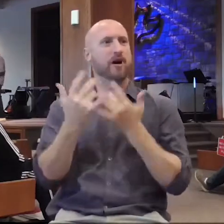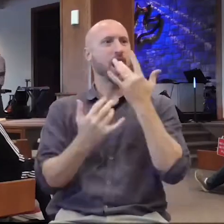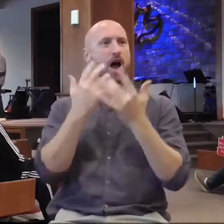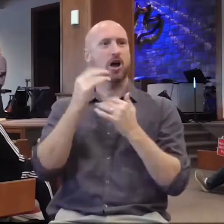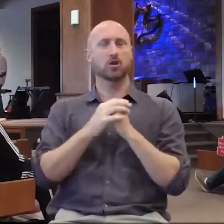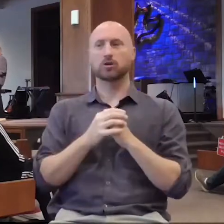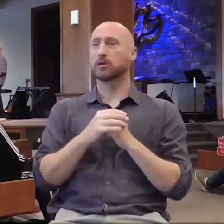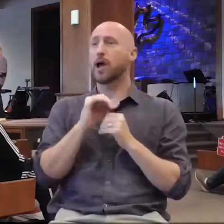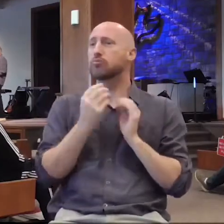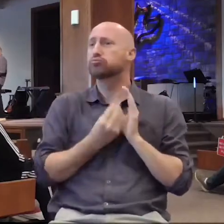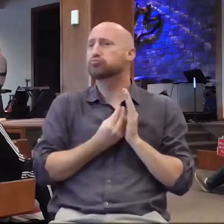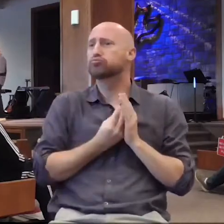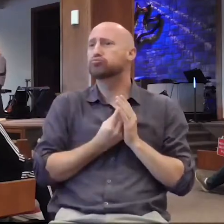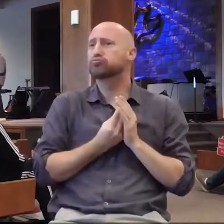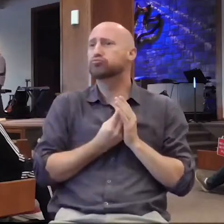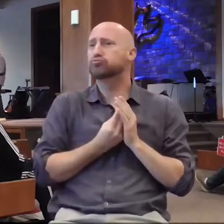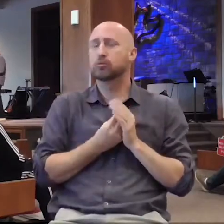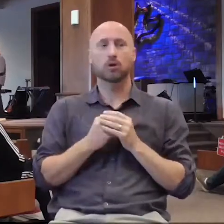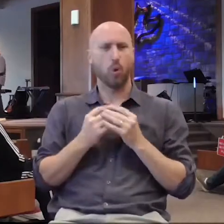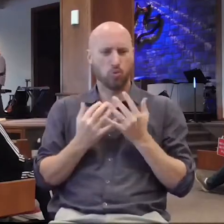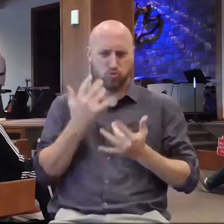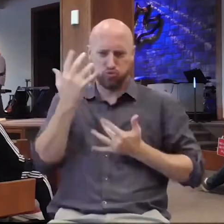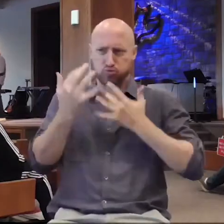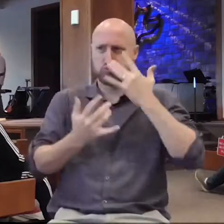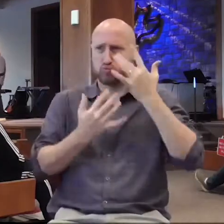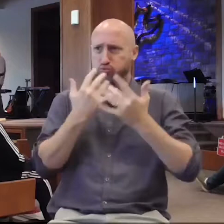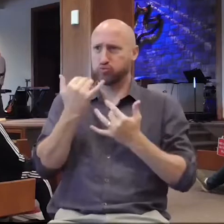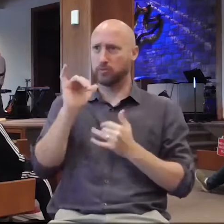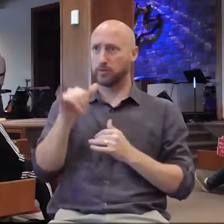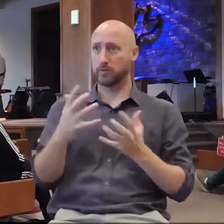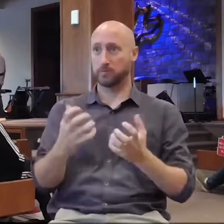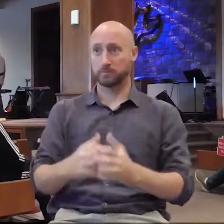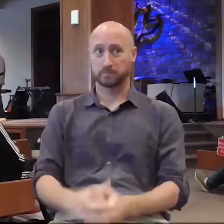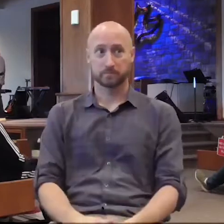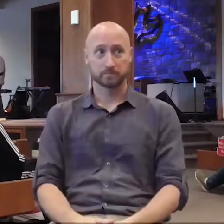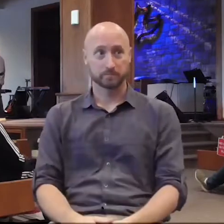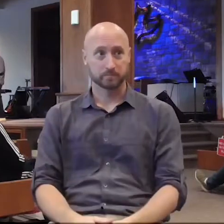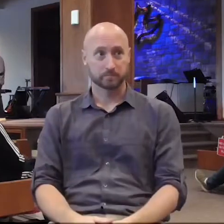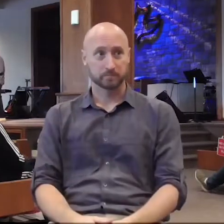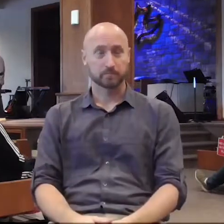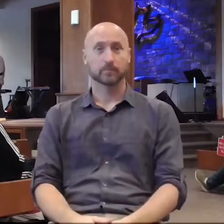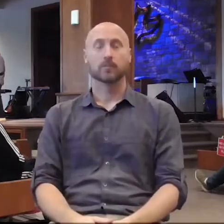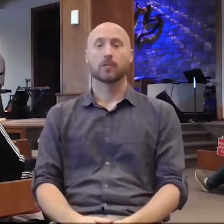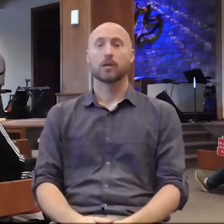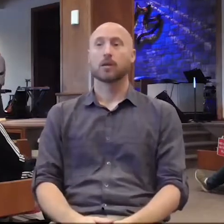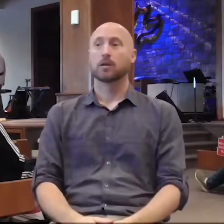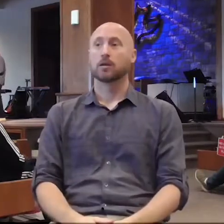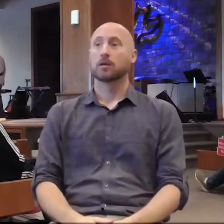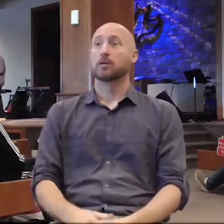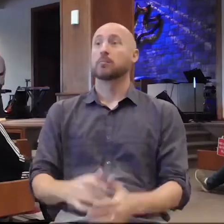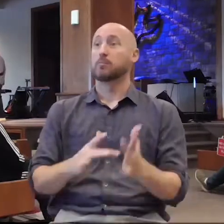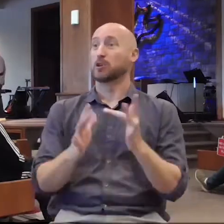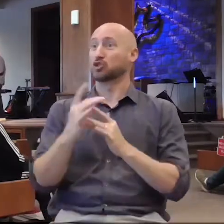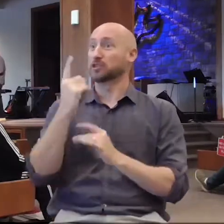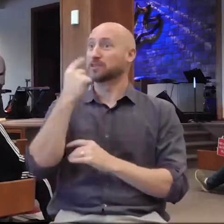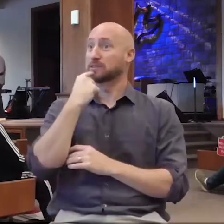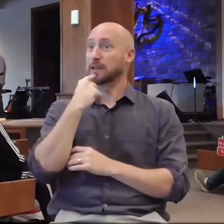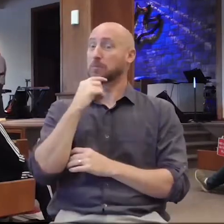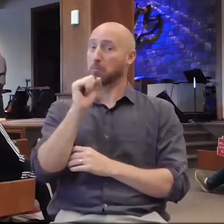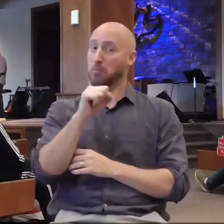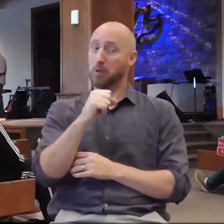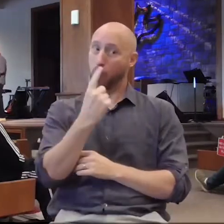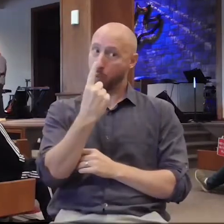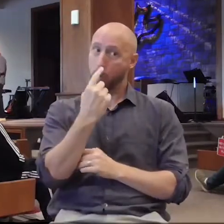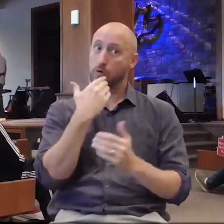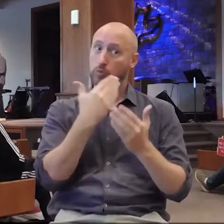Blazing. Let's cross the finish line blazing. So he says, but you do have this going for you. Verse 6. I like